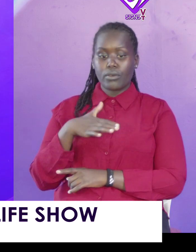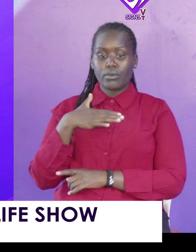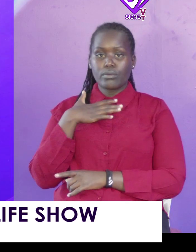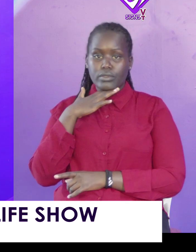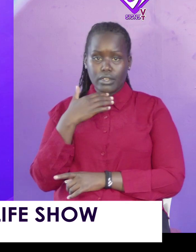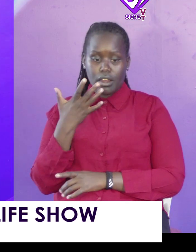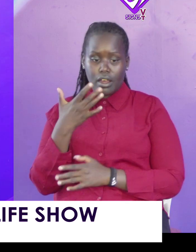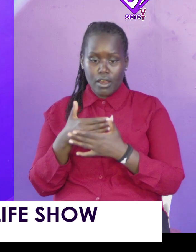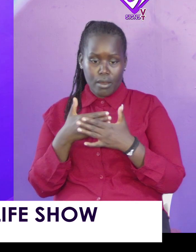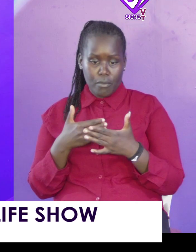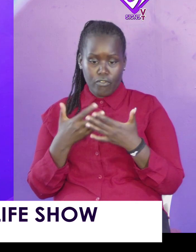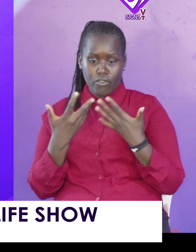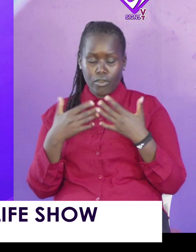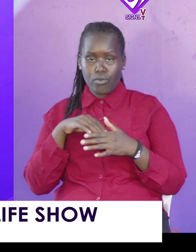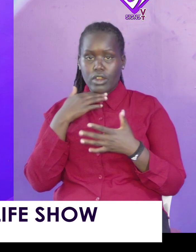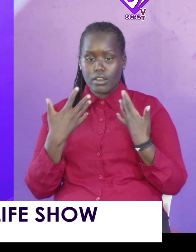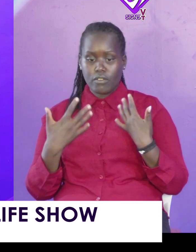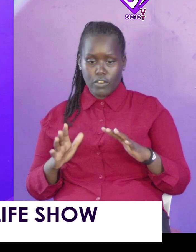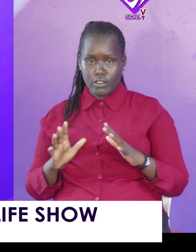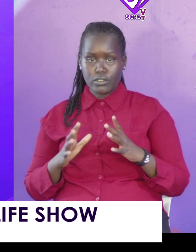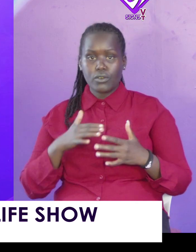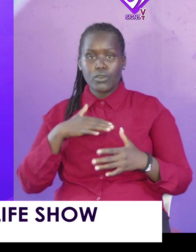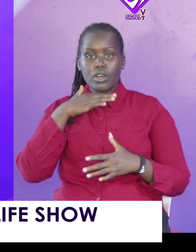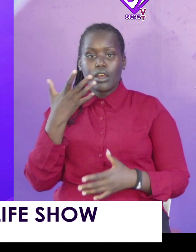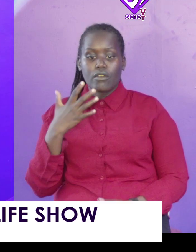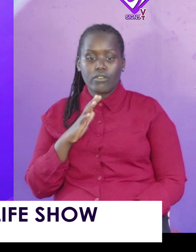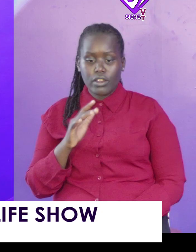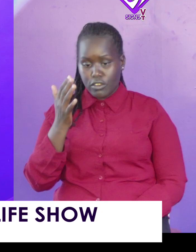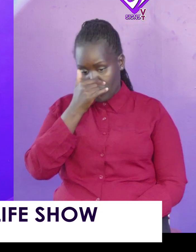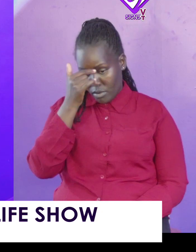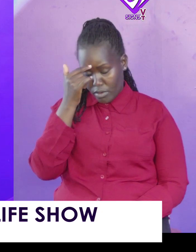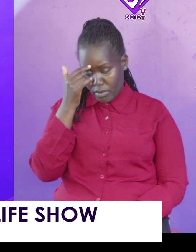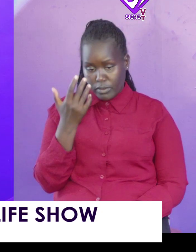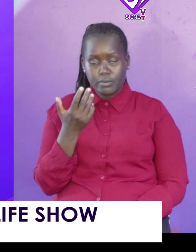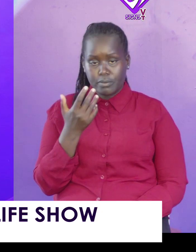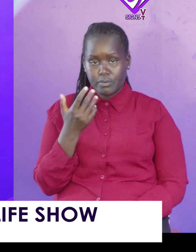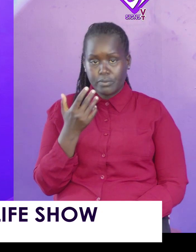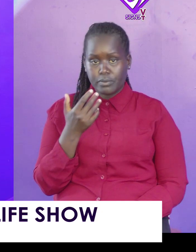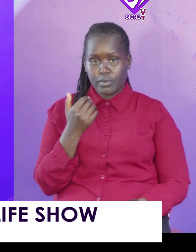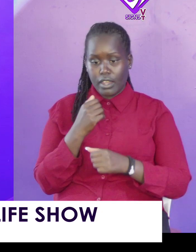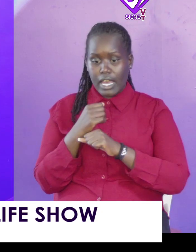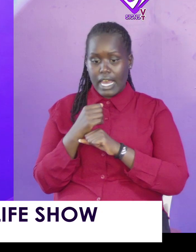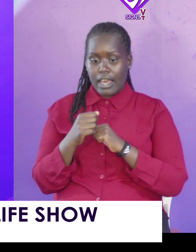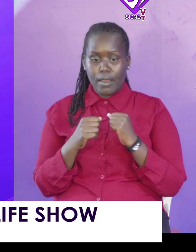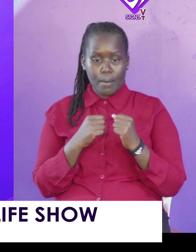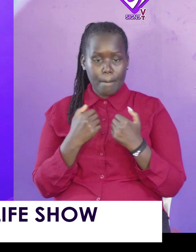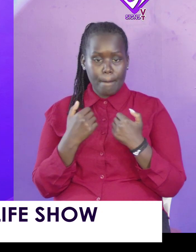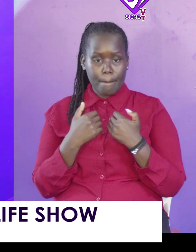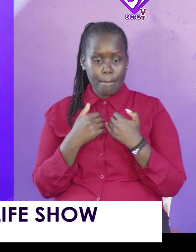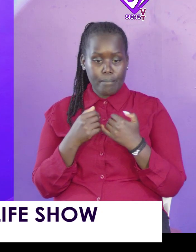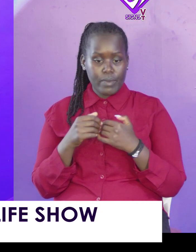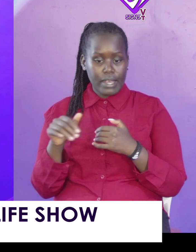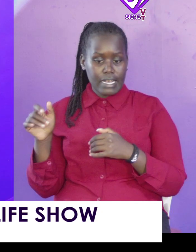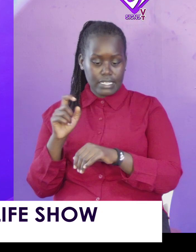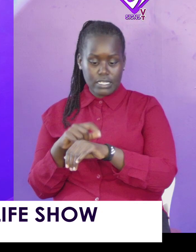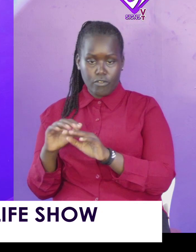dead before you're dead. You are gone. Why? Why are you gone? And here is the season of